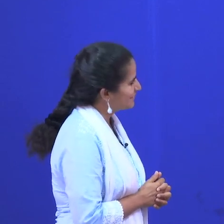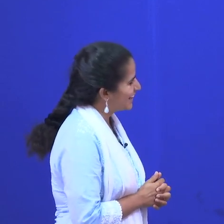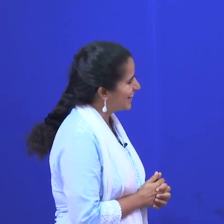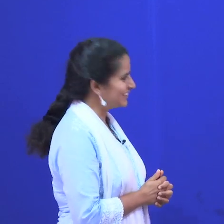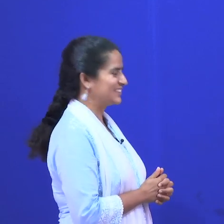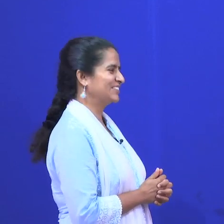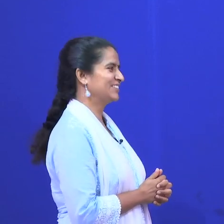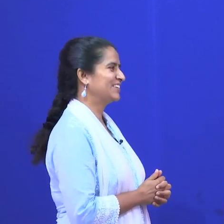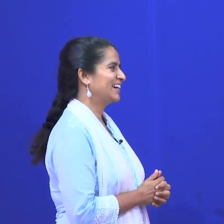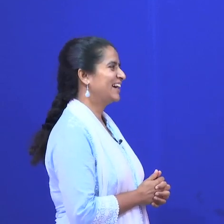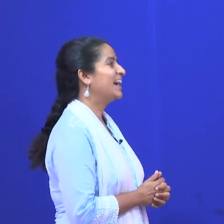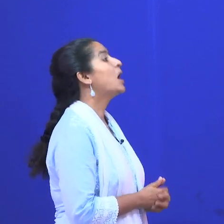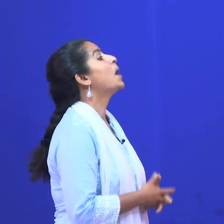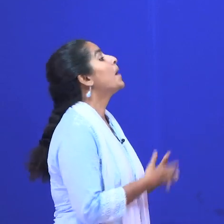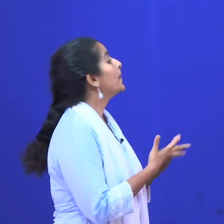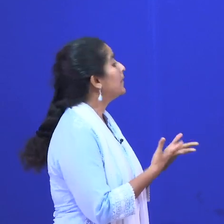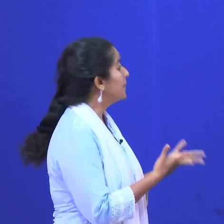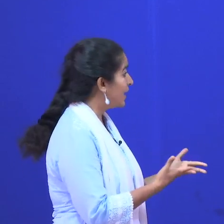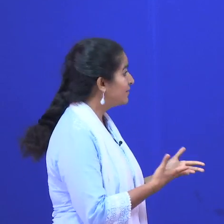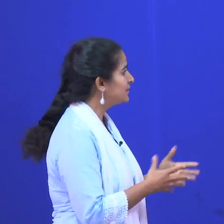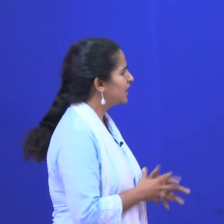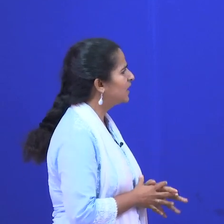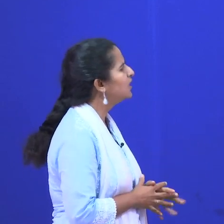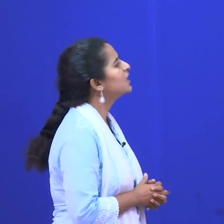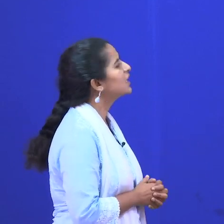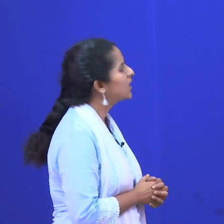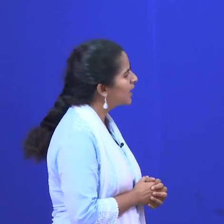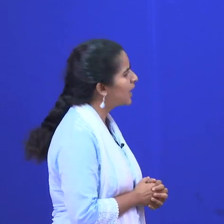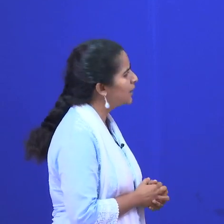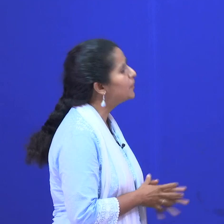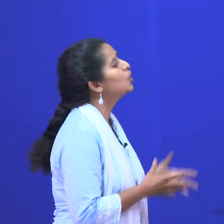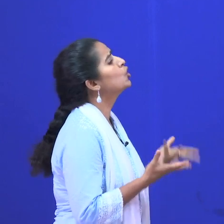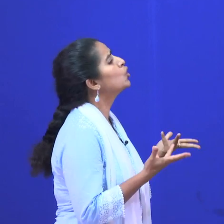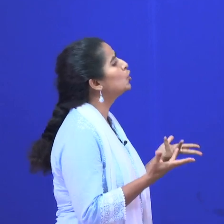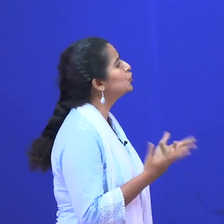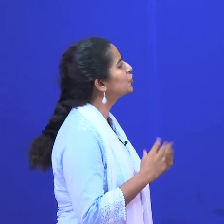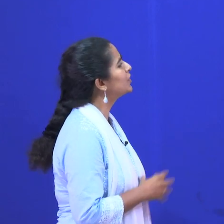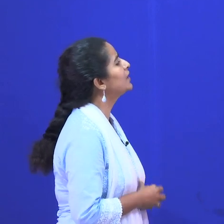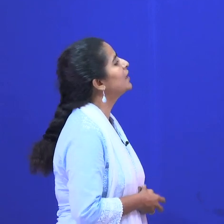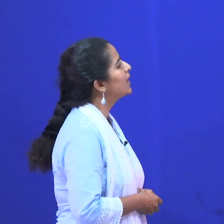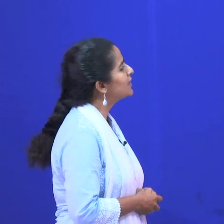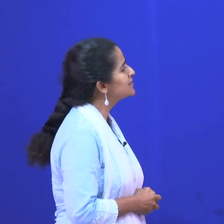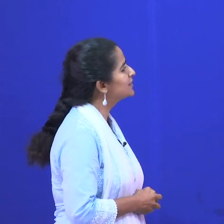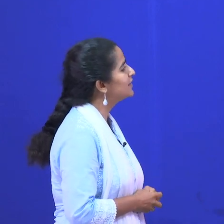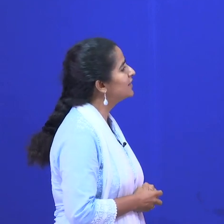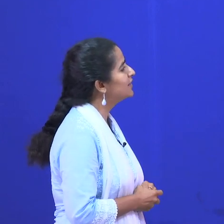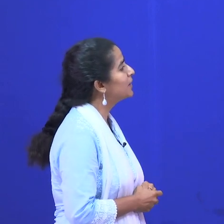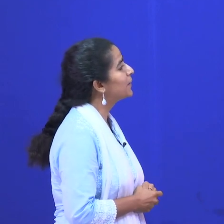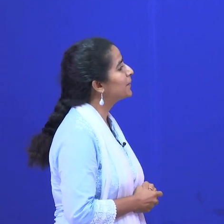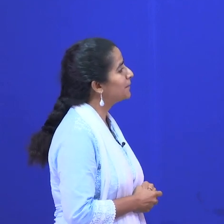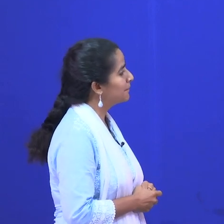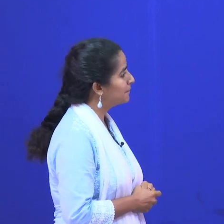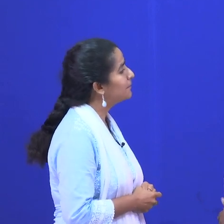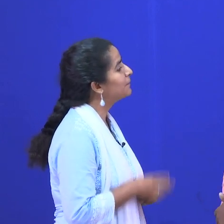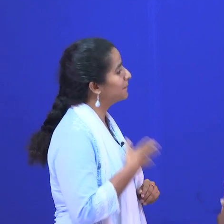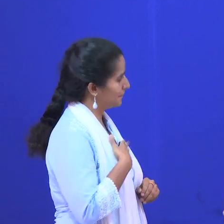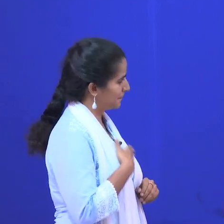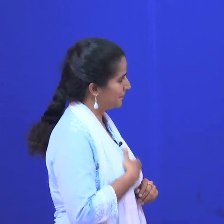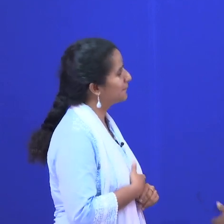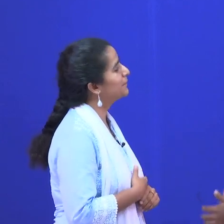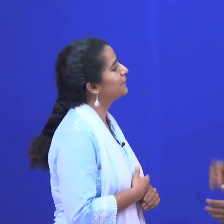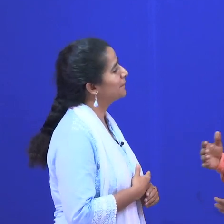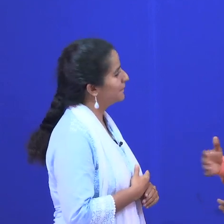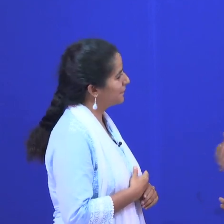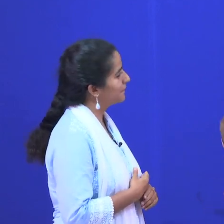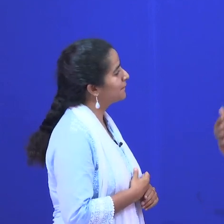Kushalam. Kushalam. Astu. Kushalam. Bhavataha griham kutra asti. Mama